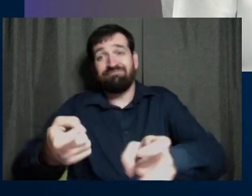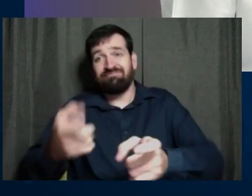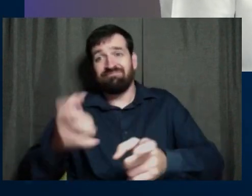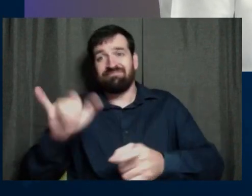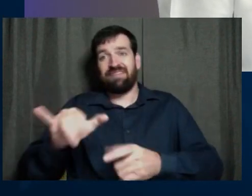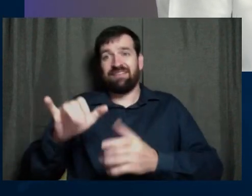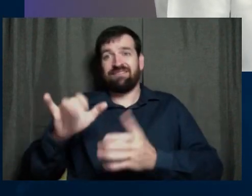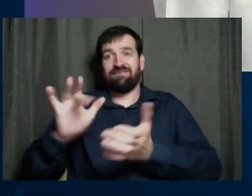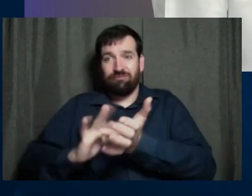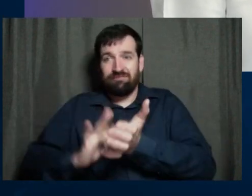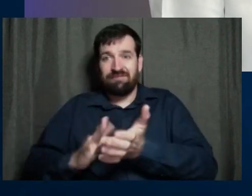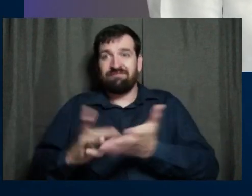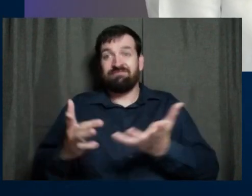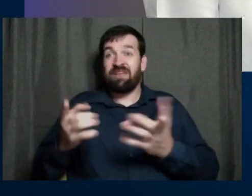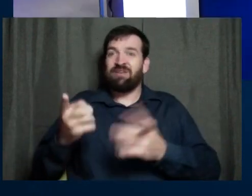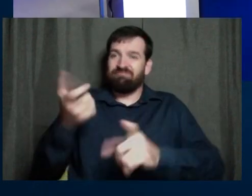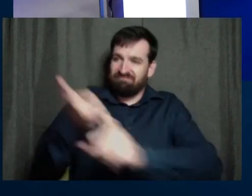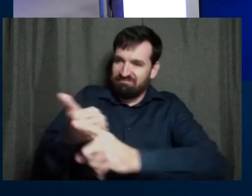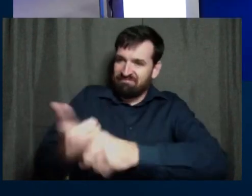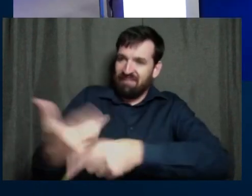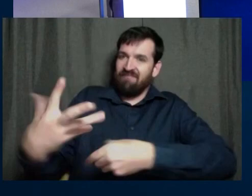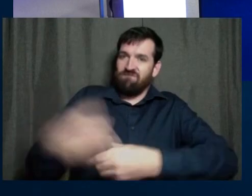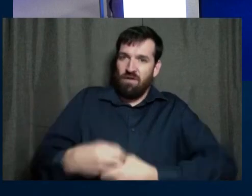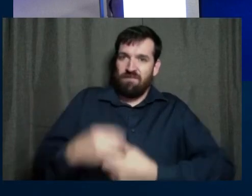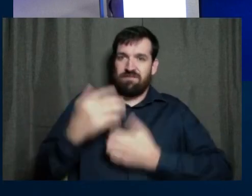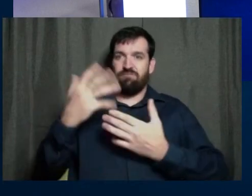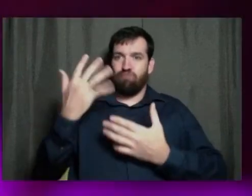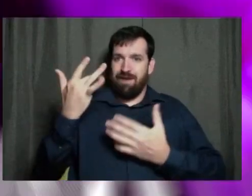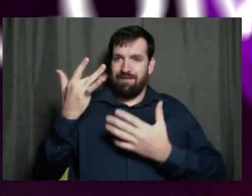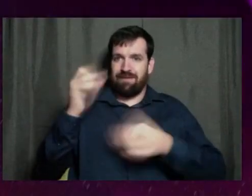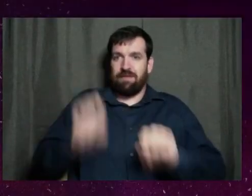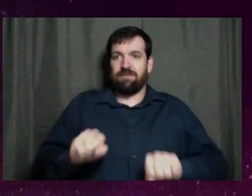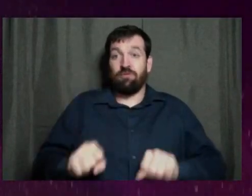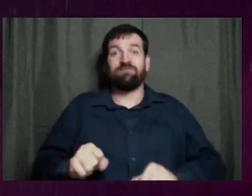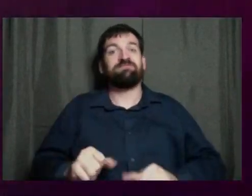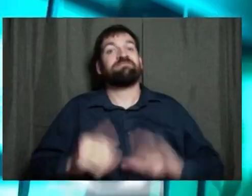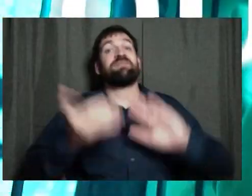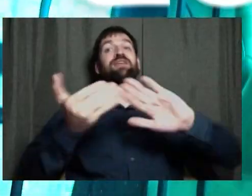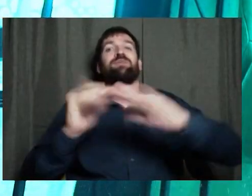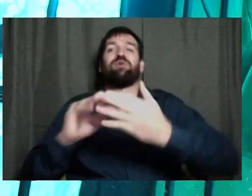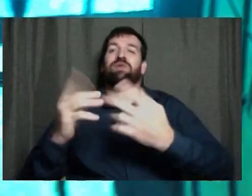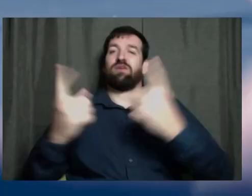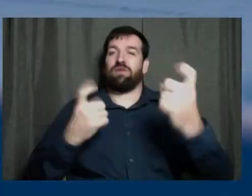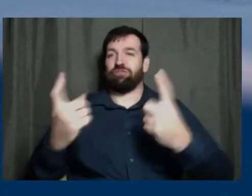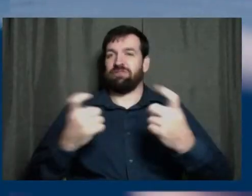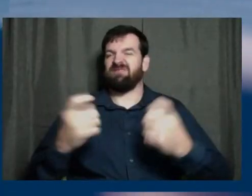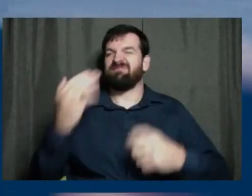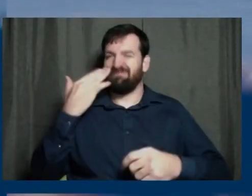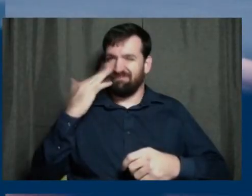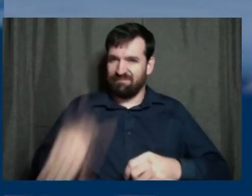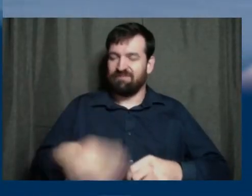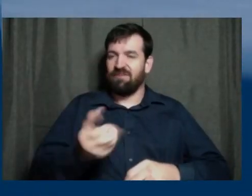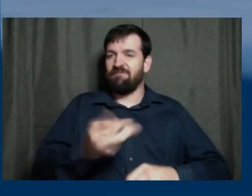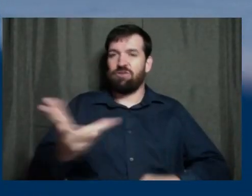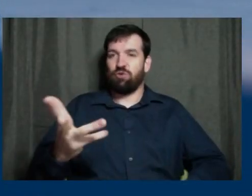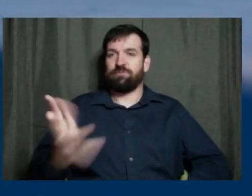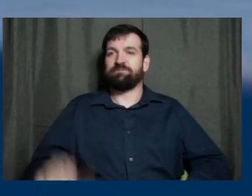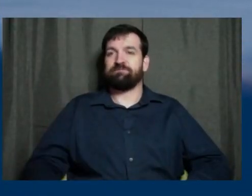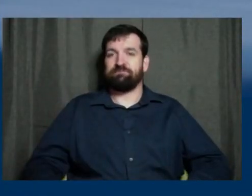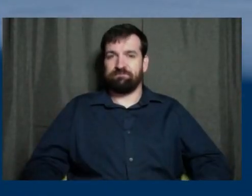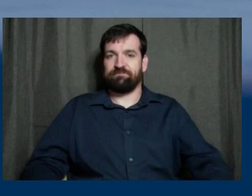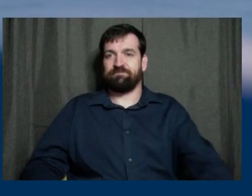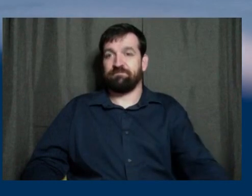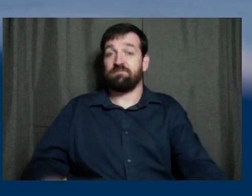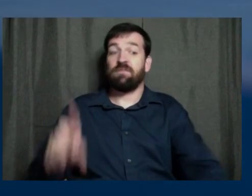part of making that possible. Okay, we are going to get to some community questions. We know you've got a few of those good ones coming in today. And Dr. Hawkinson, I'm going